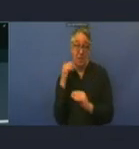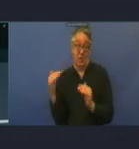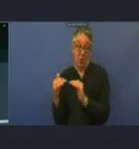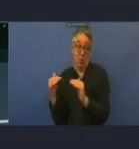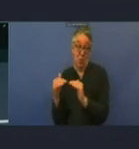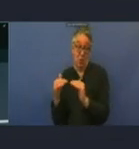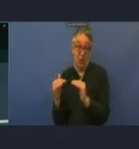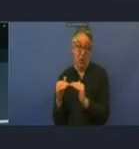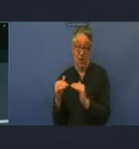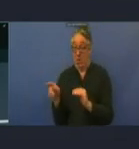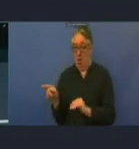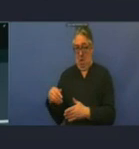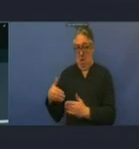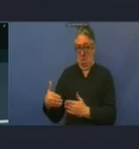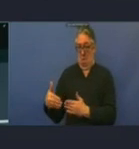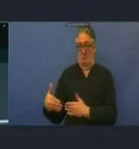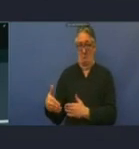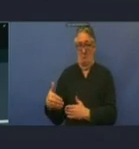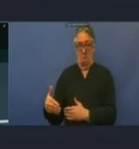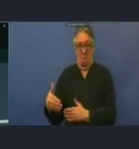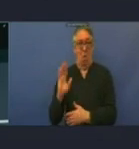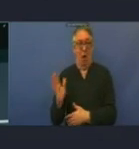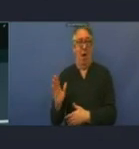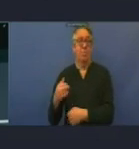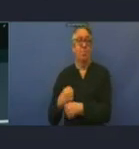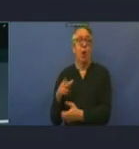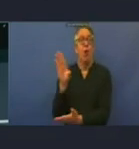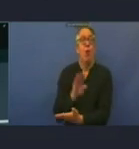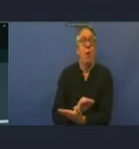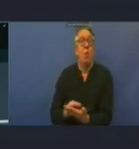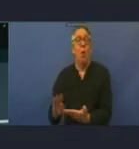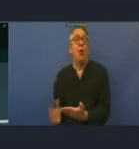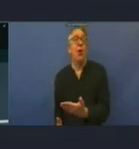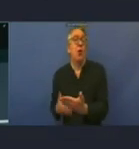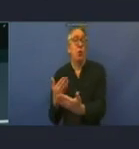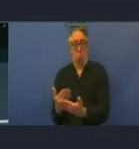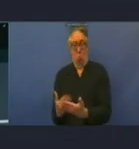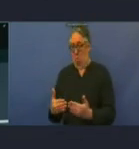which will come with some ideas very, very soon.